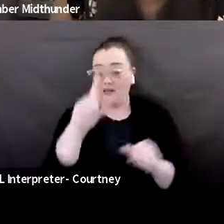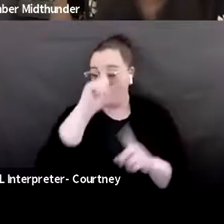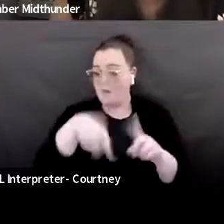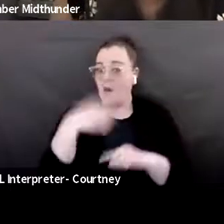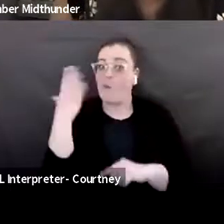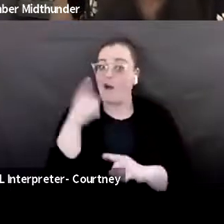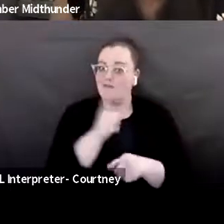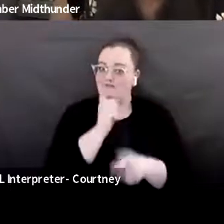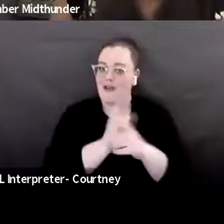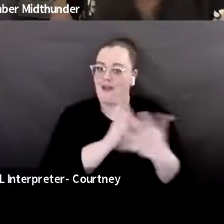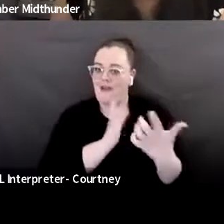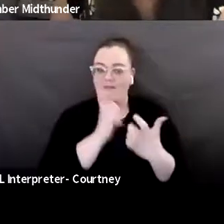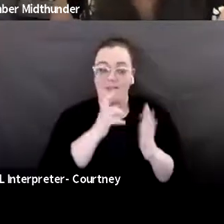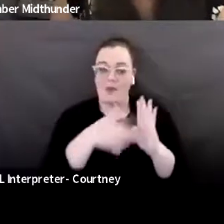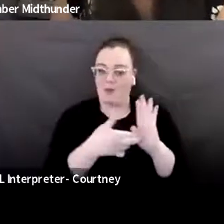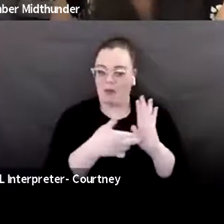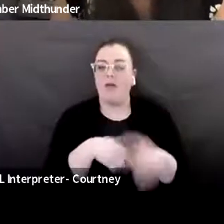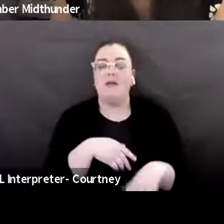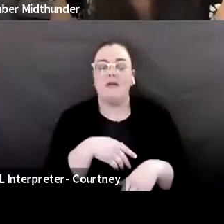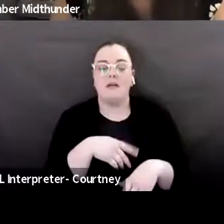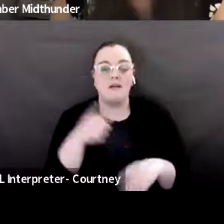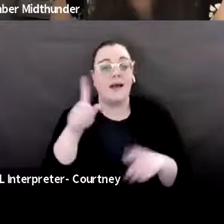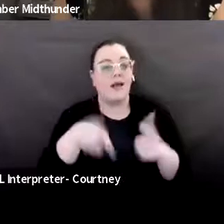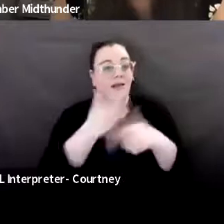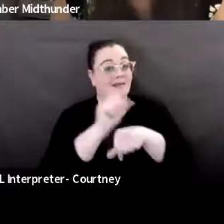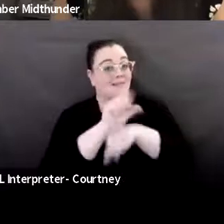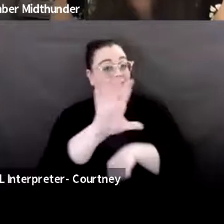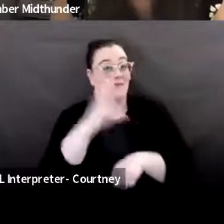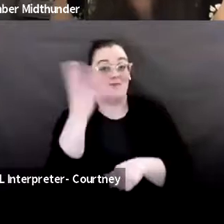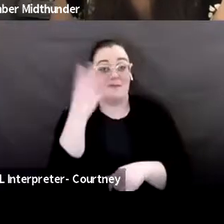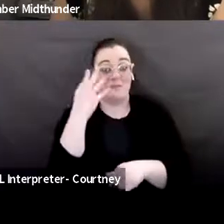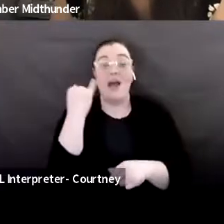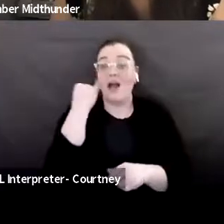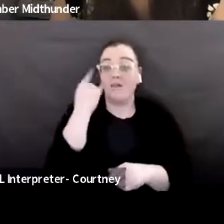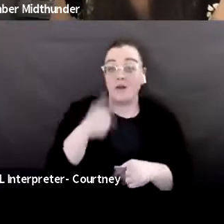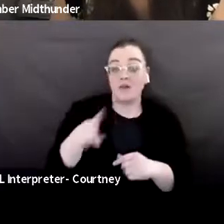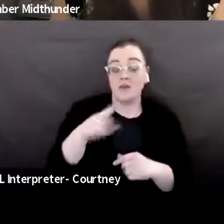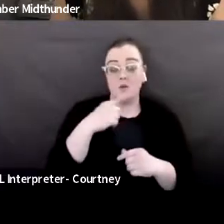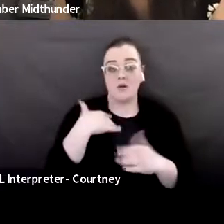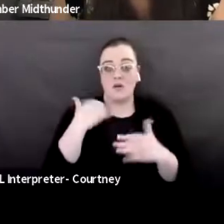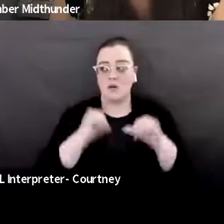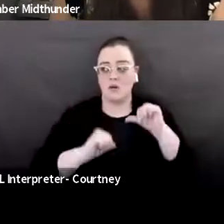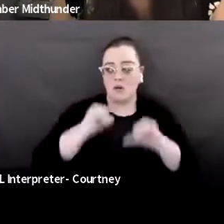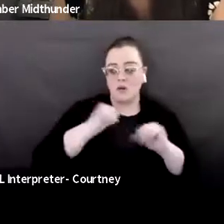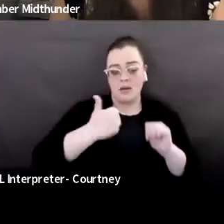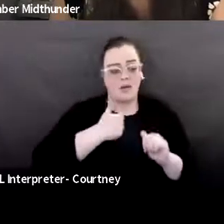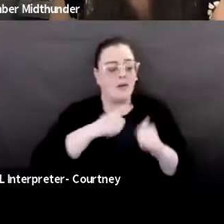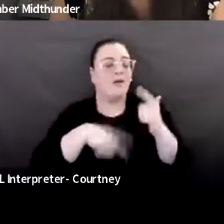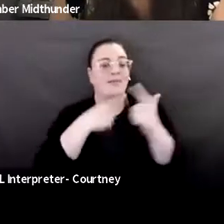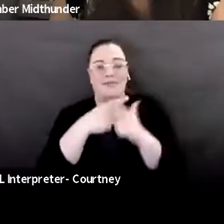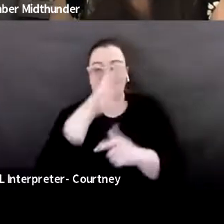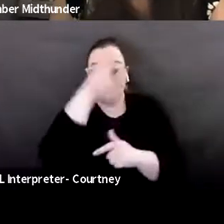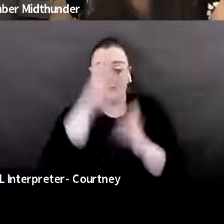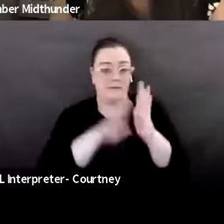right for that part and send your tape. If you hamper yourself, you will never